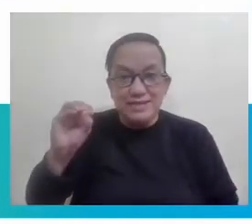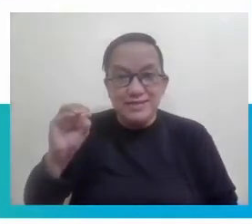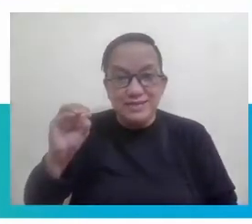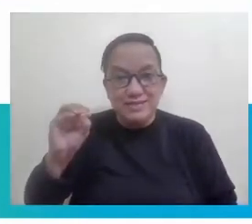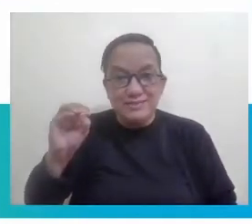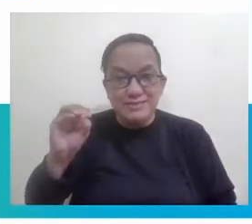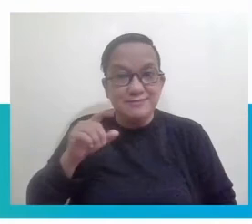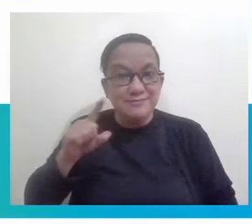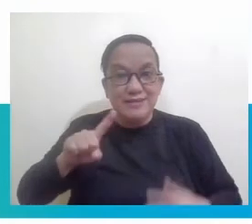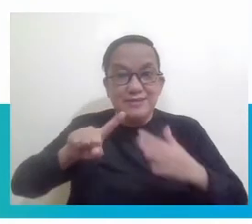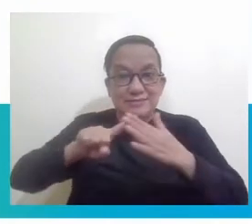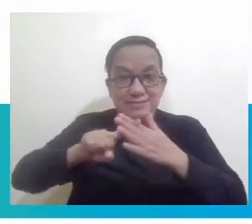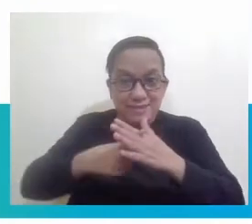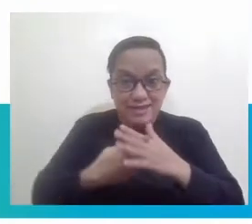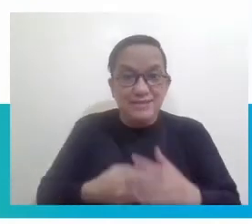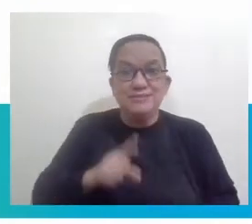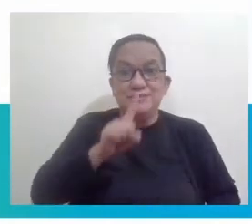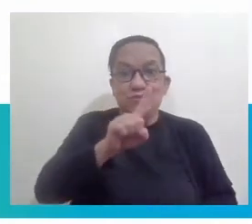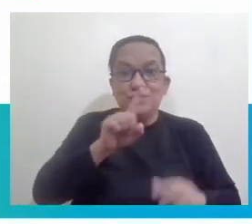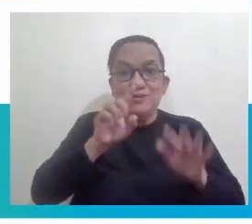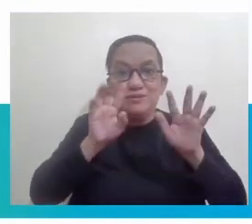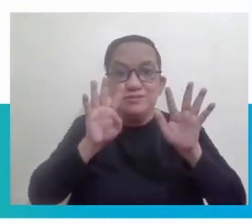an important step. In addition,